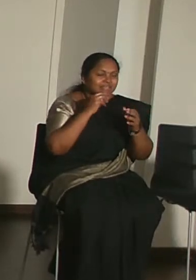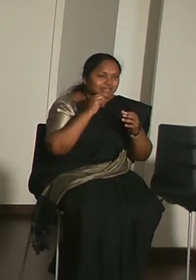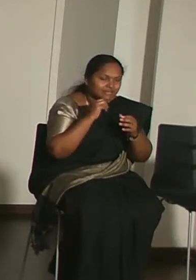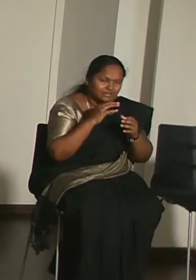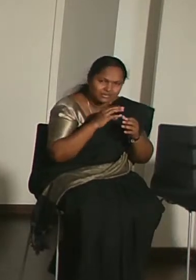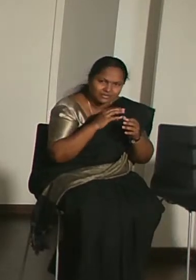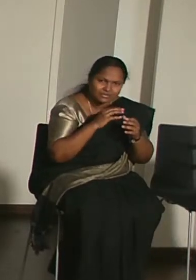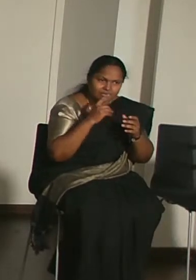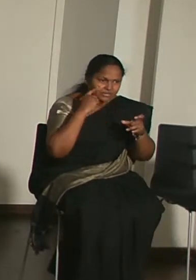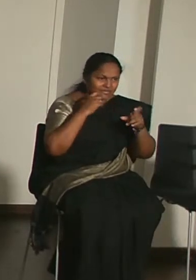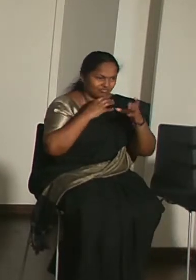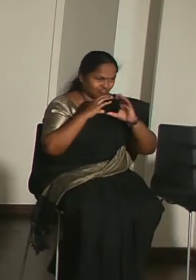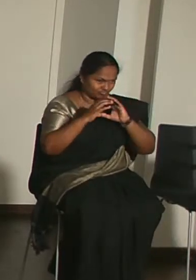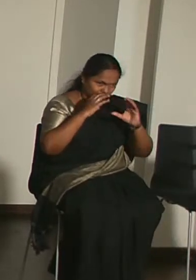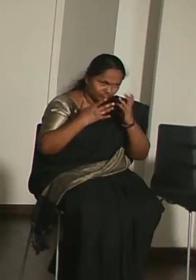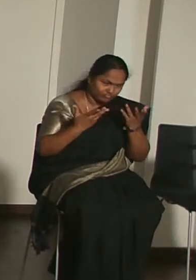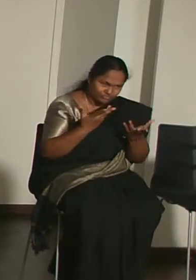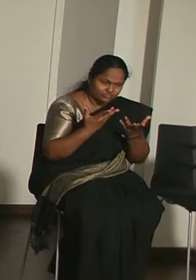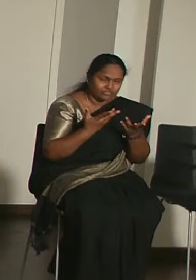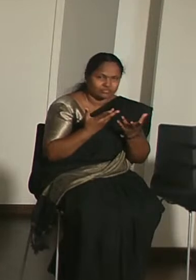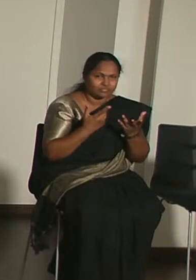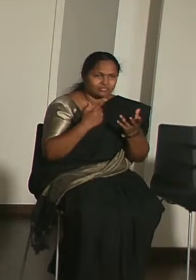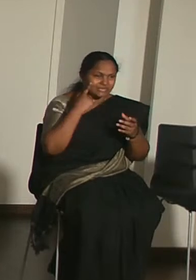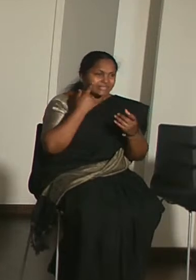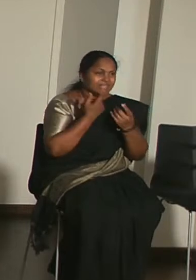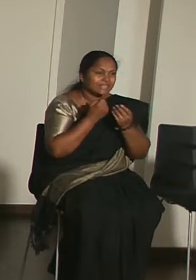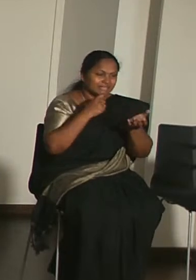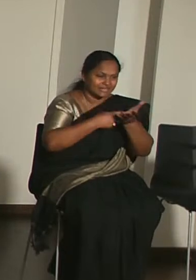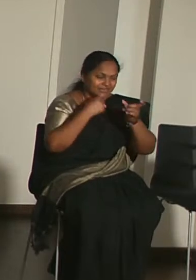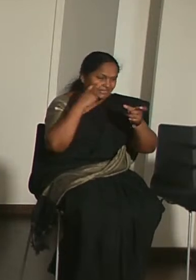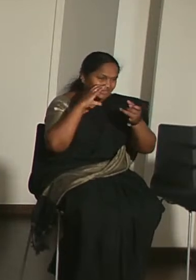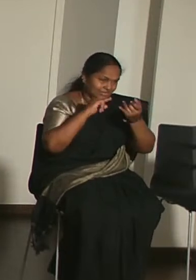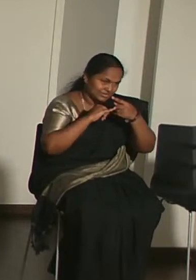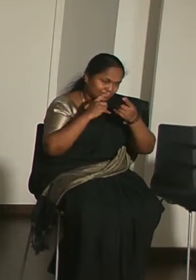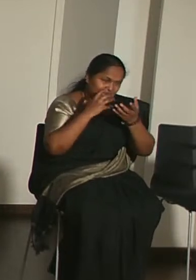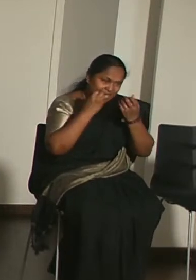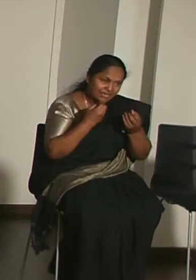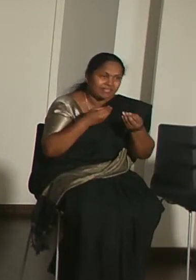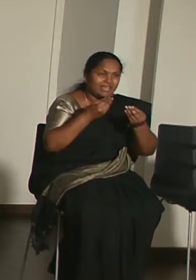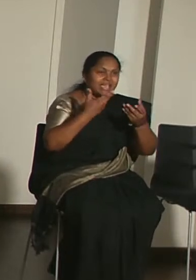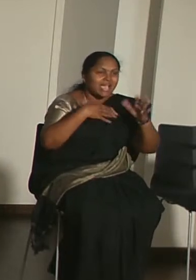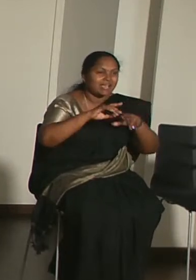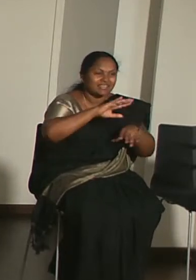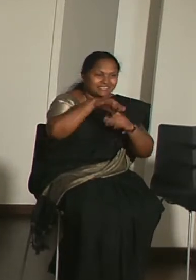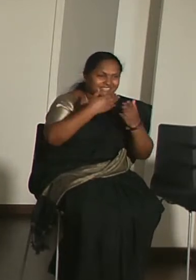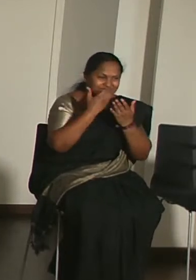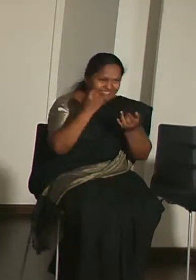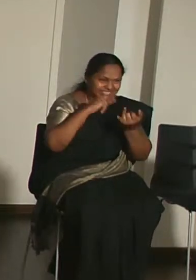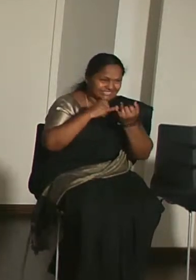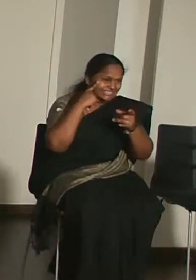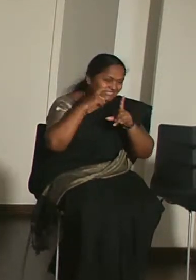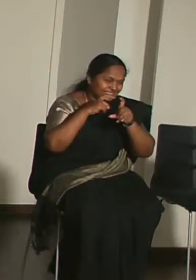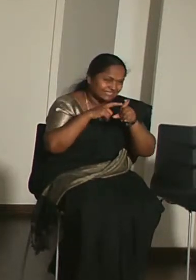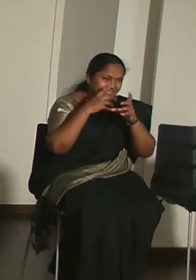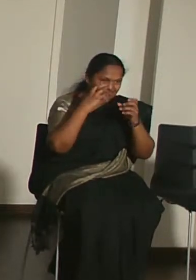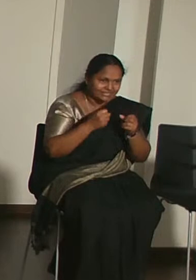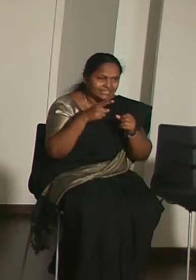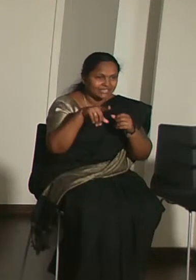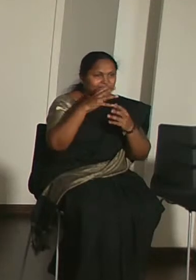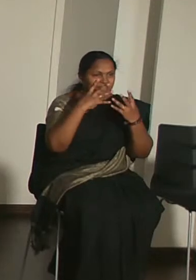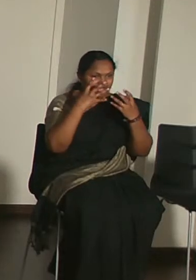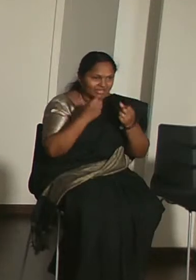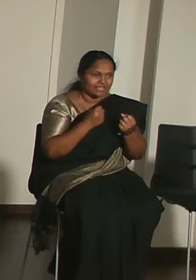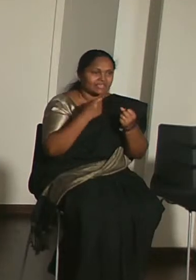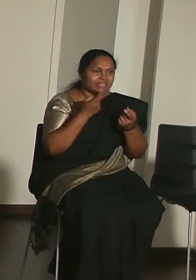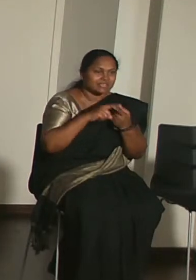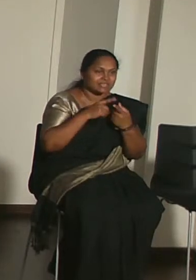and conversations about the rituals that happen alongside a girl's first